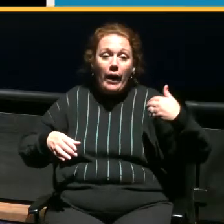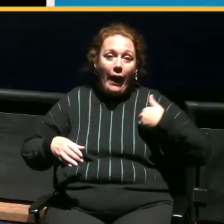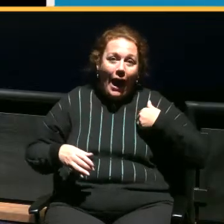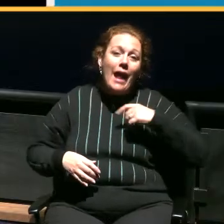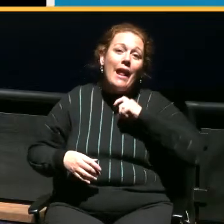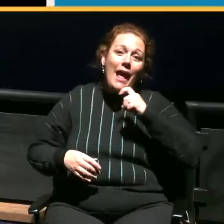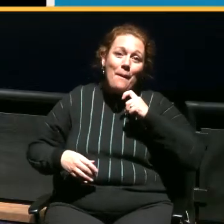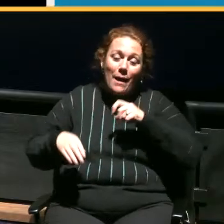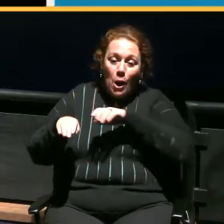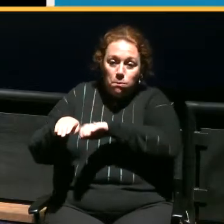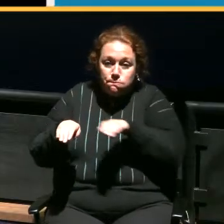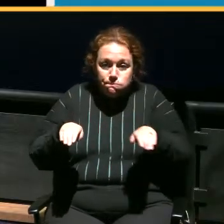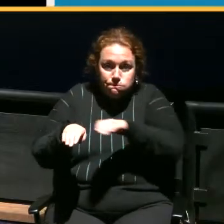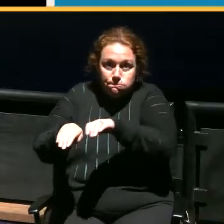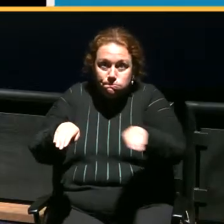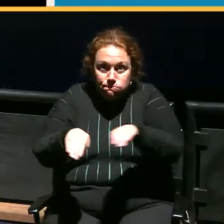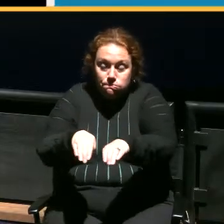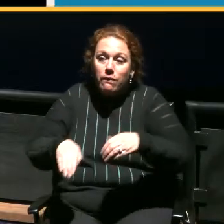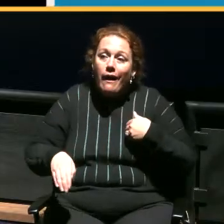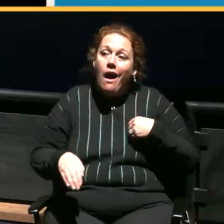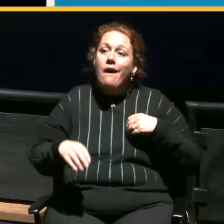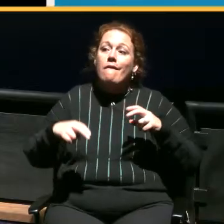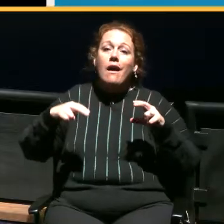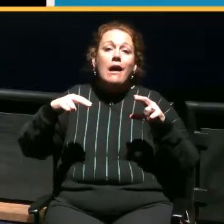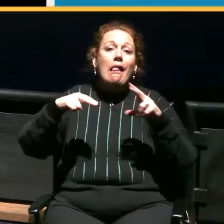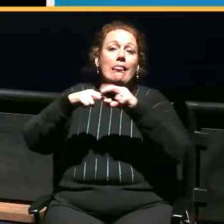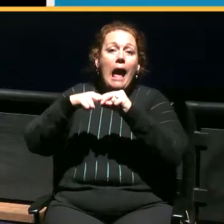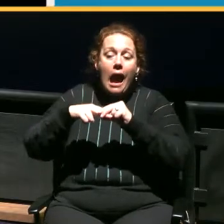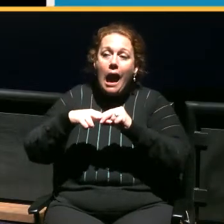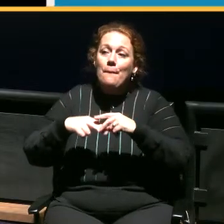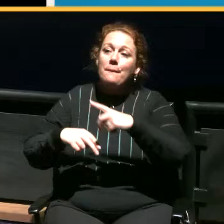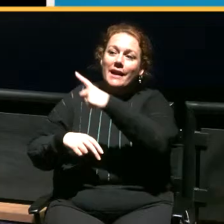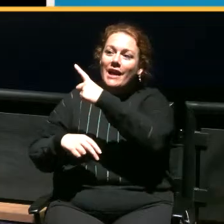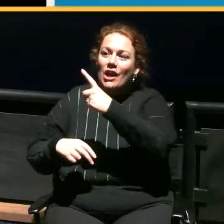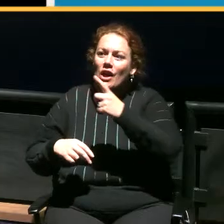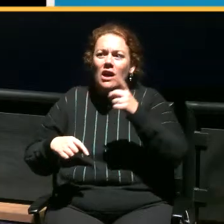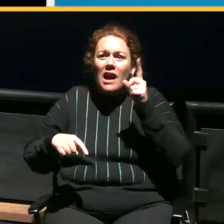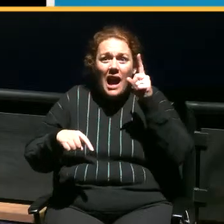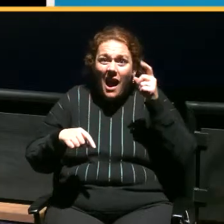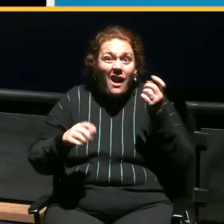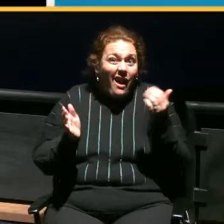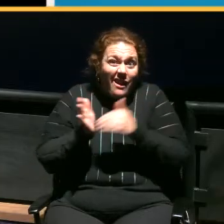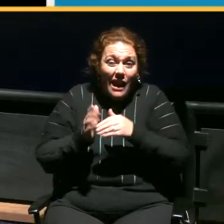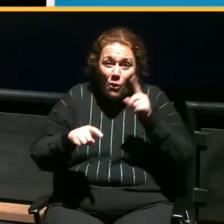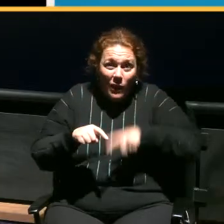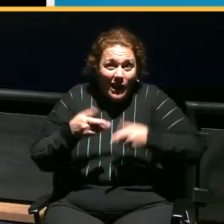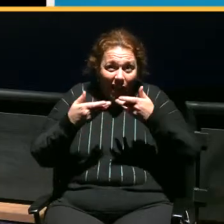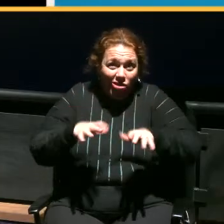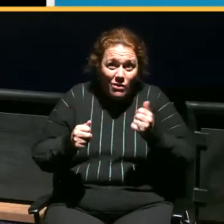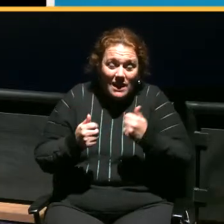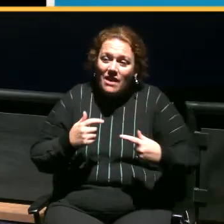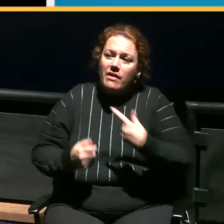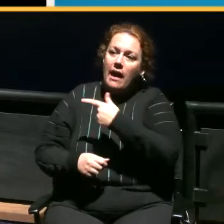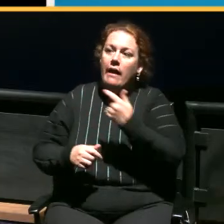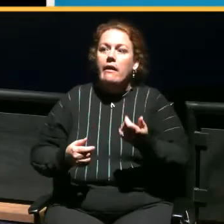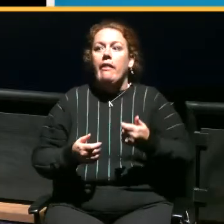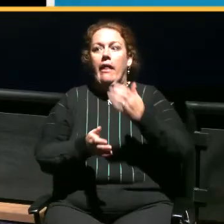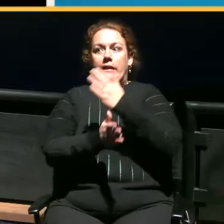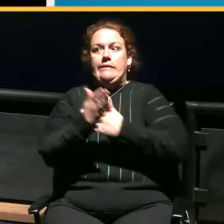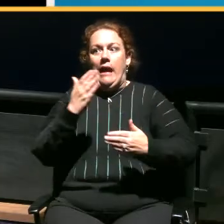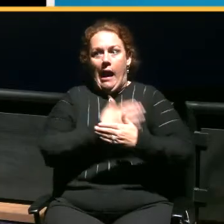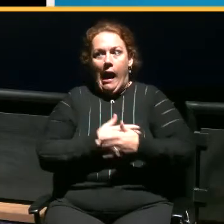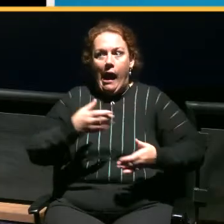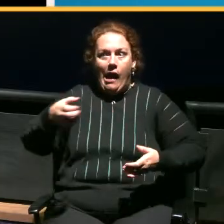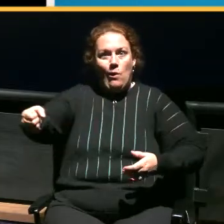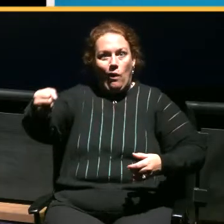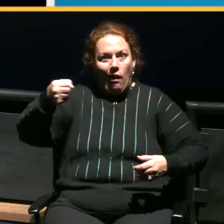of the way. This is a little clamp over here that had to be taken off. And we can't lose any of this stuff. And then there's this handrail, which I'll talk about